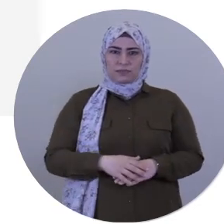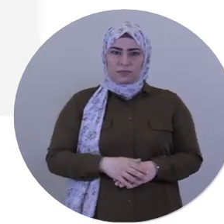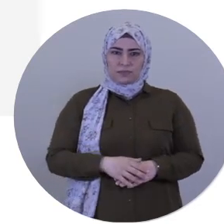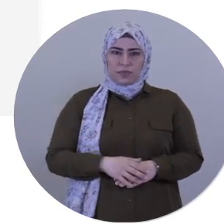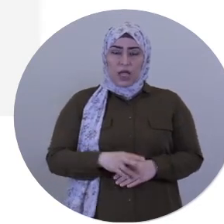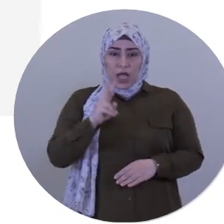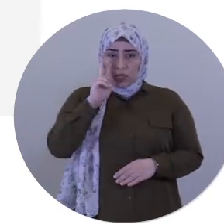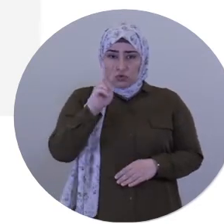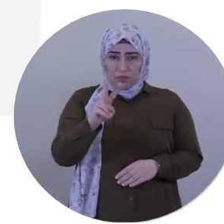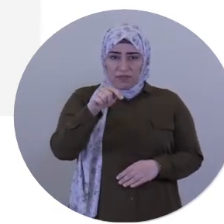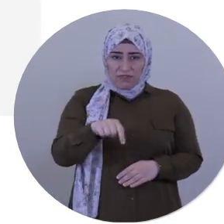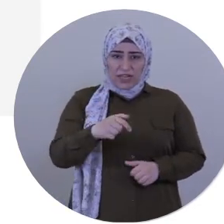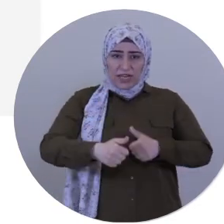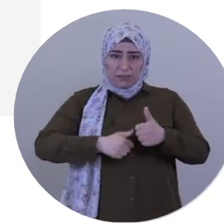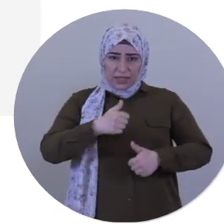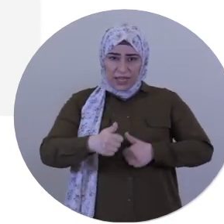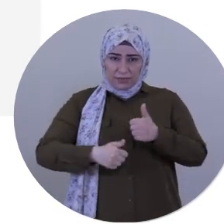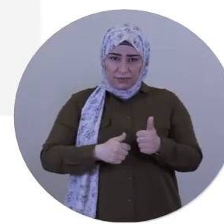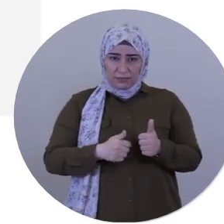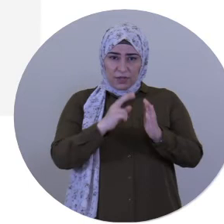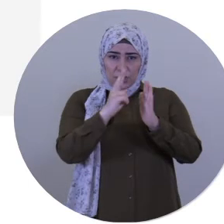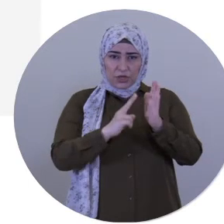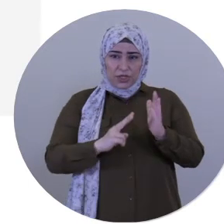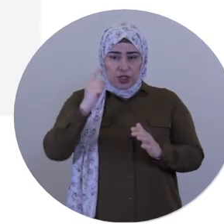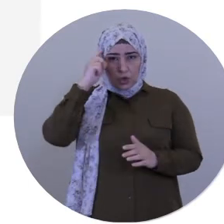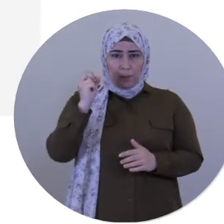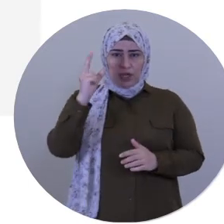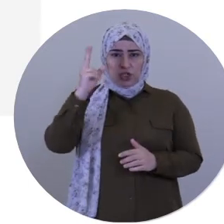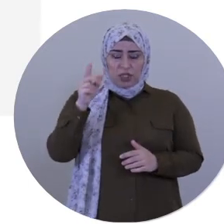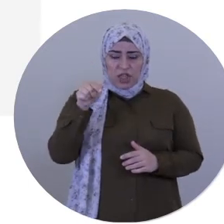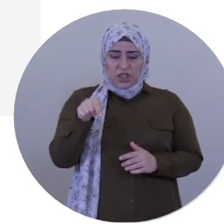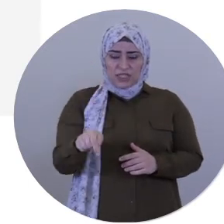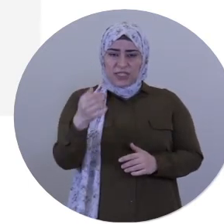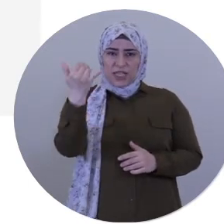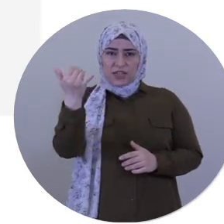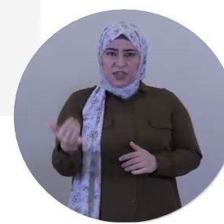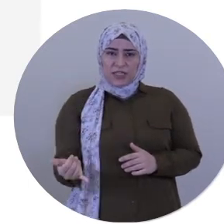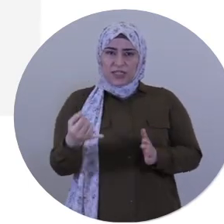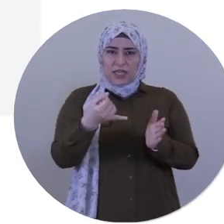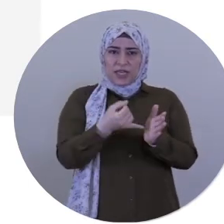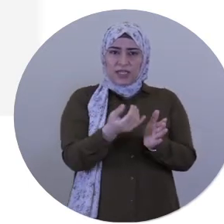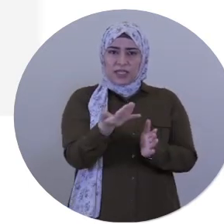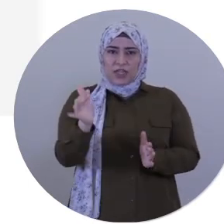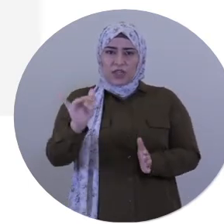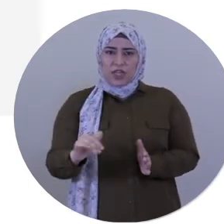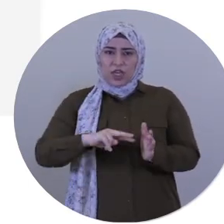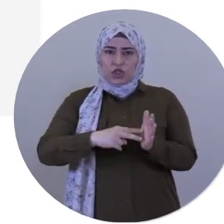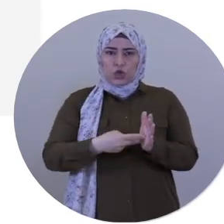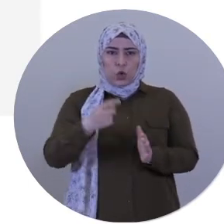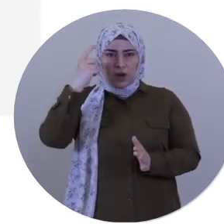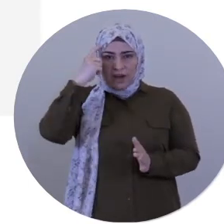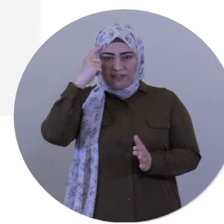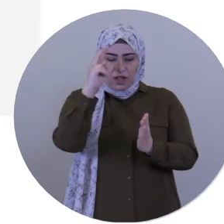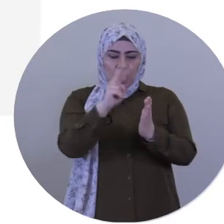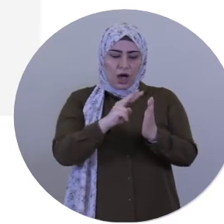in specific sentences. You need to scan the targeted paragraph and read the sentence to